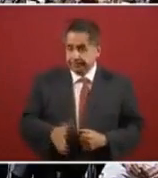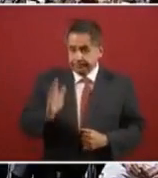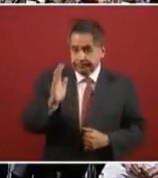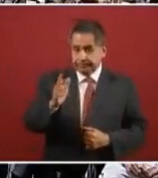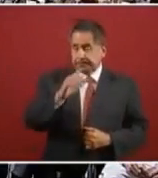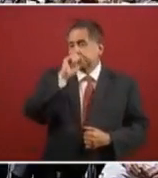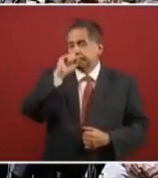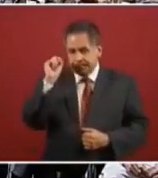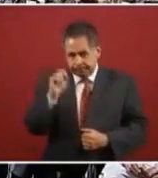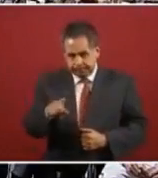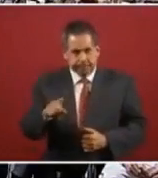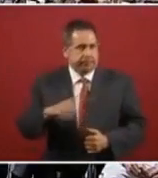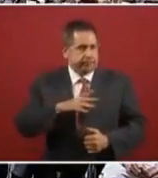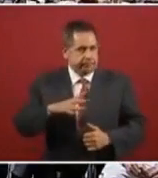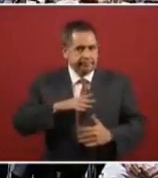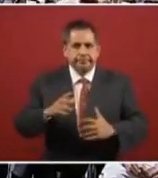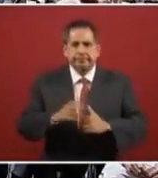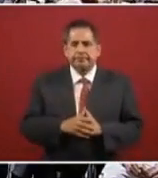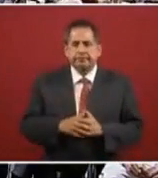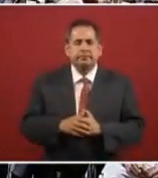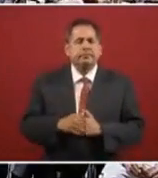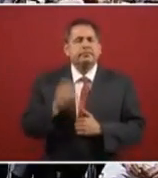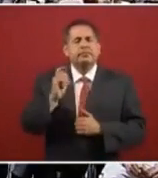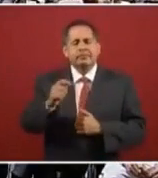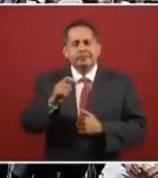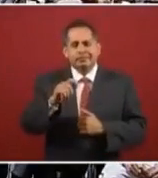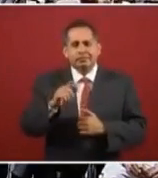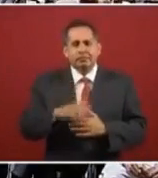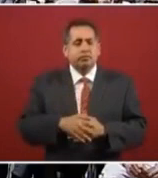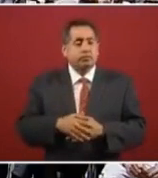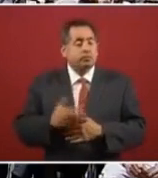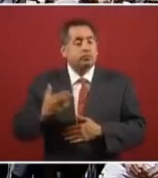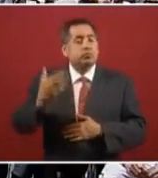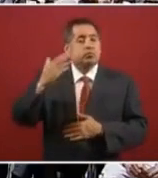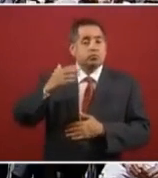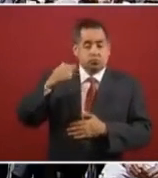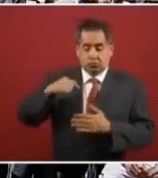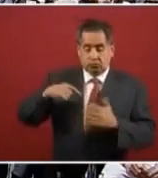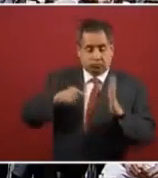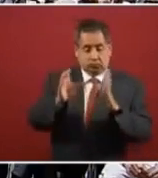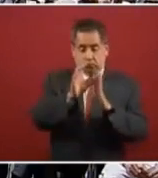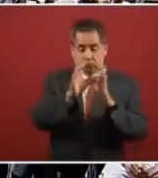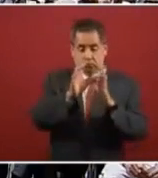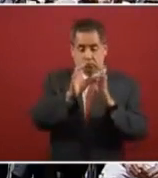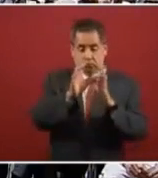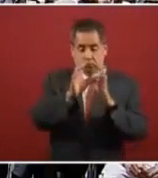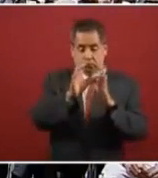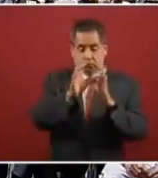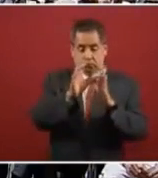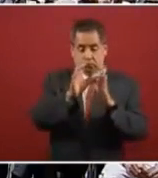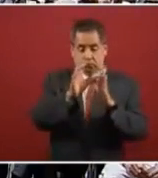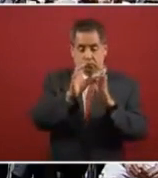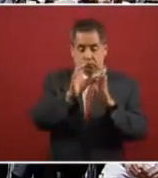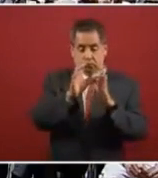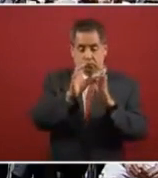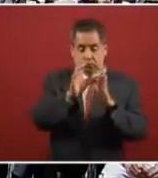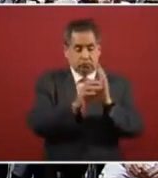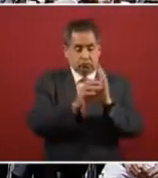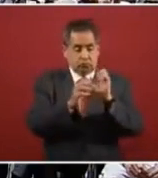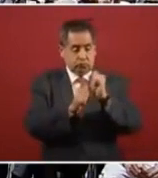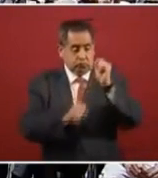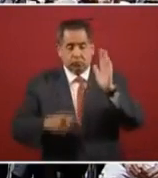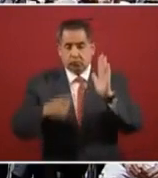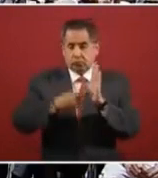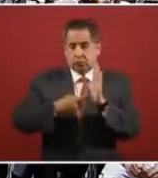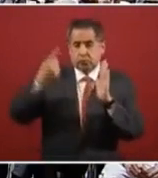we are putting into practice the Forgotten mandate constitutional mandate